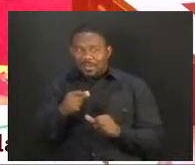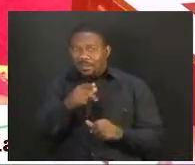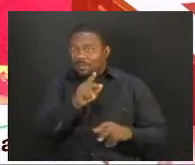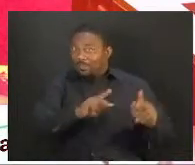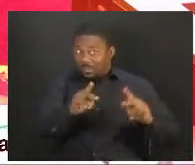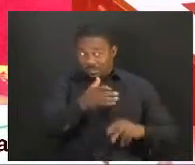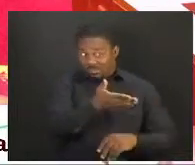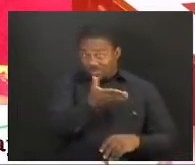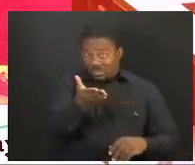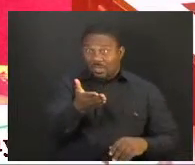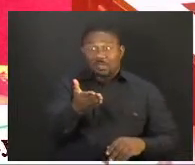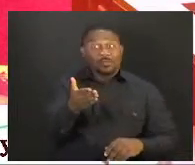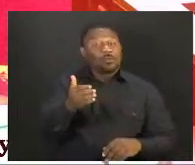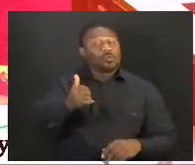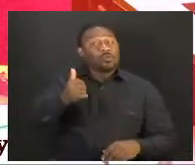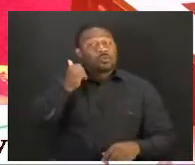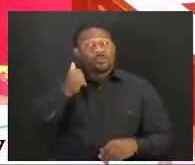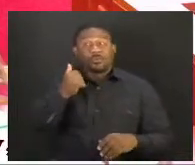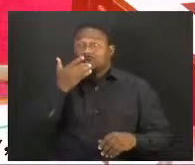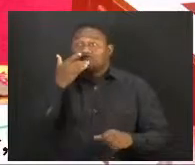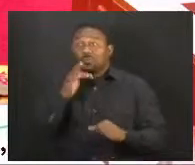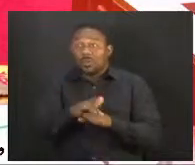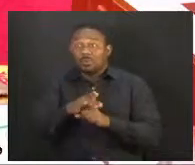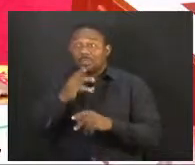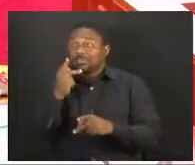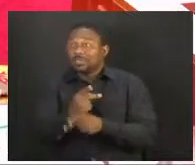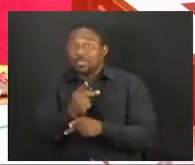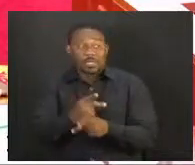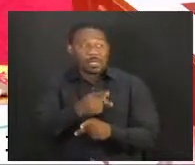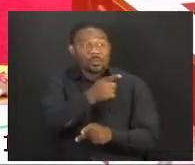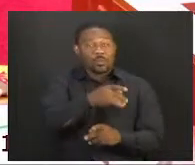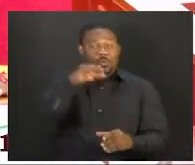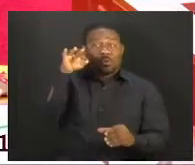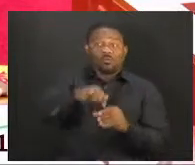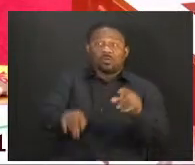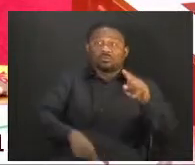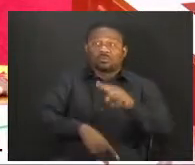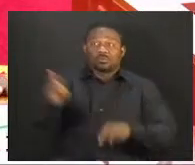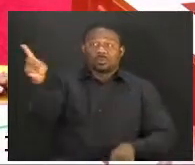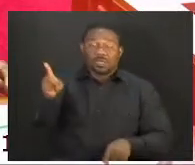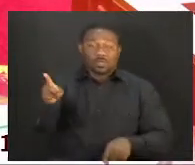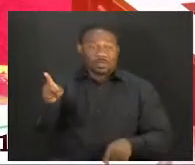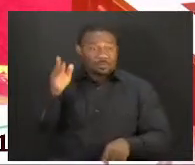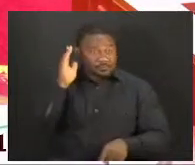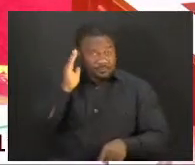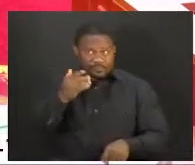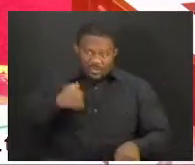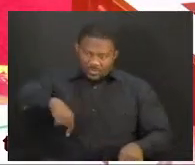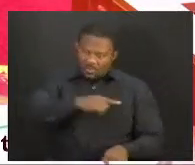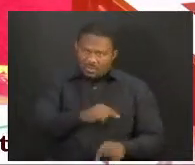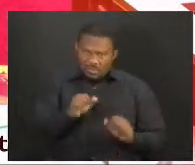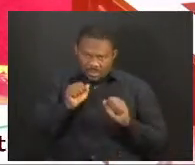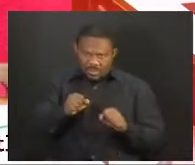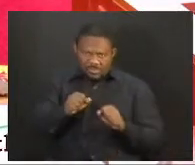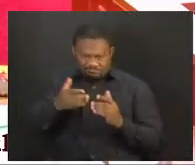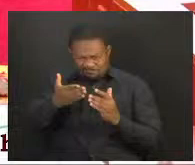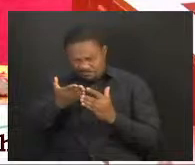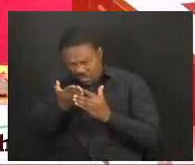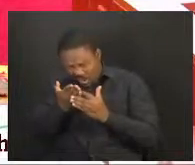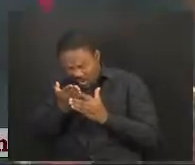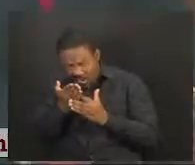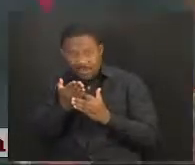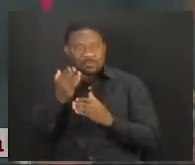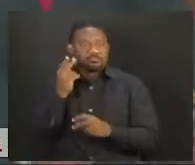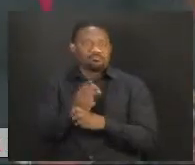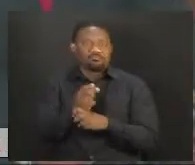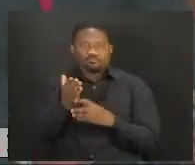longer tolerate ineffective governance. Together, we will navigate these turbulent times and